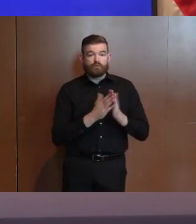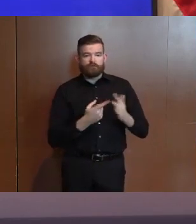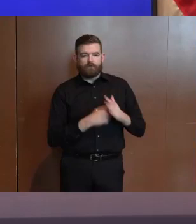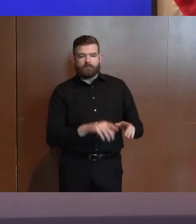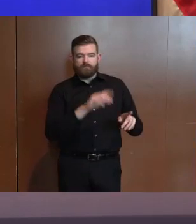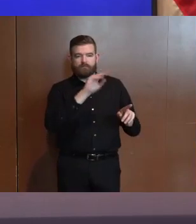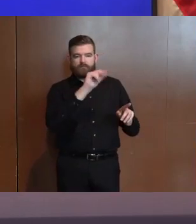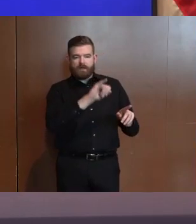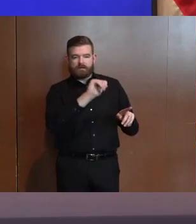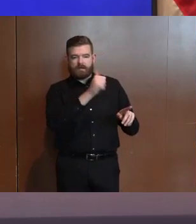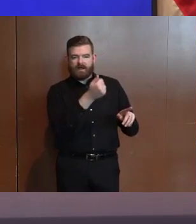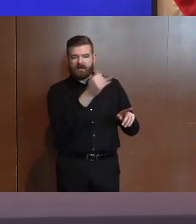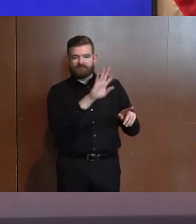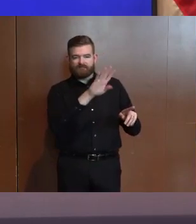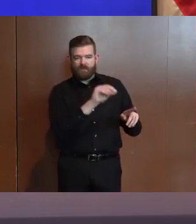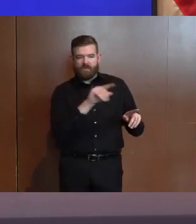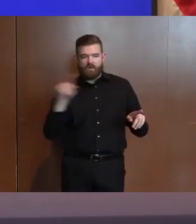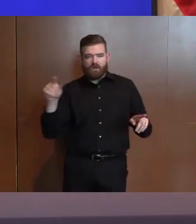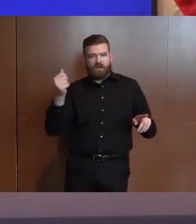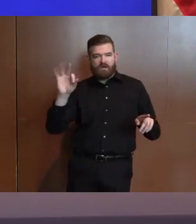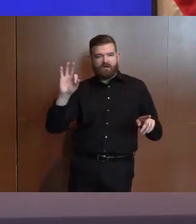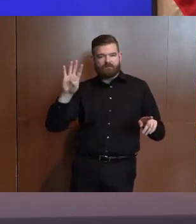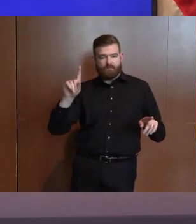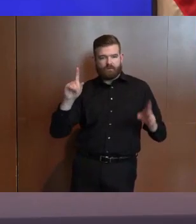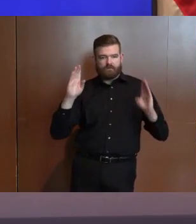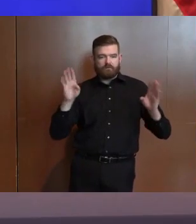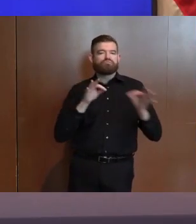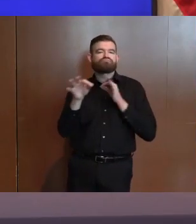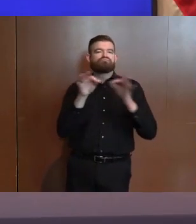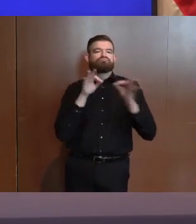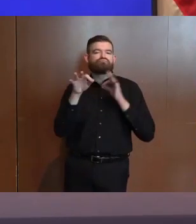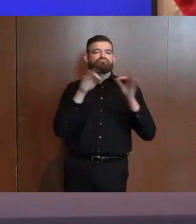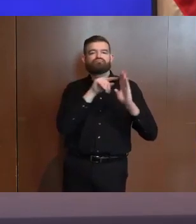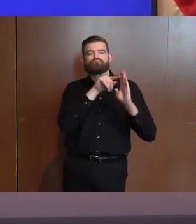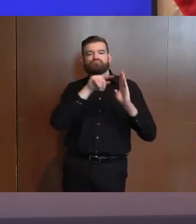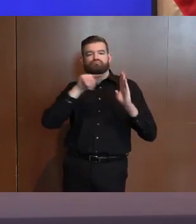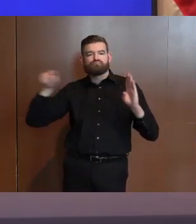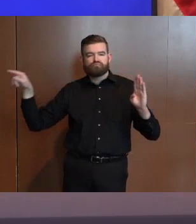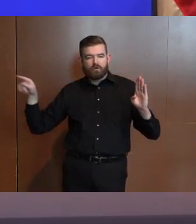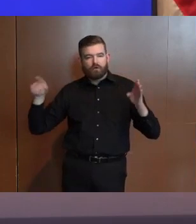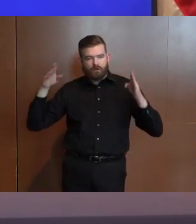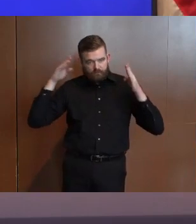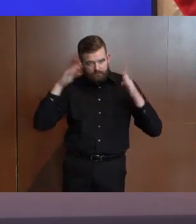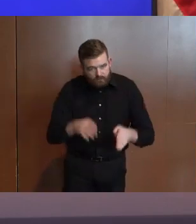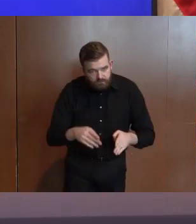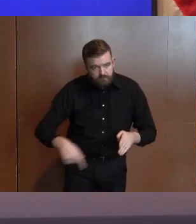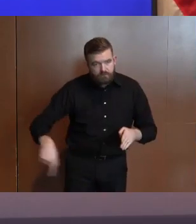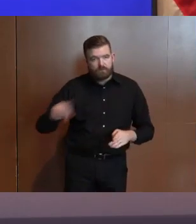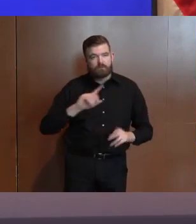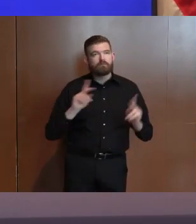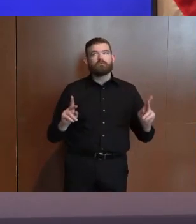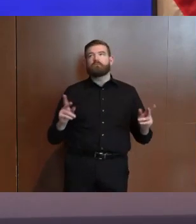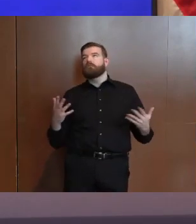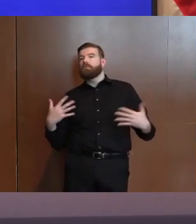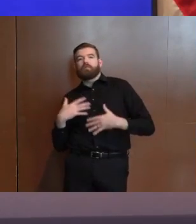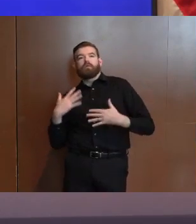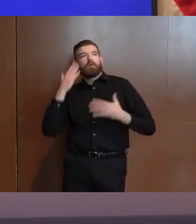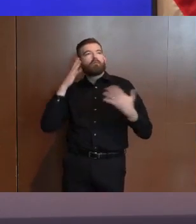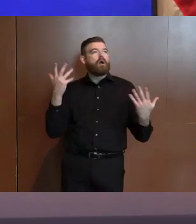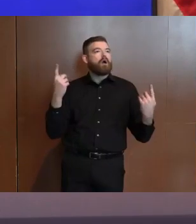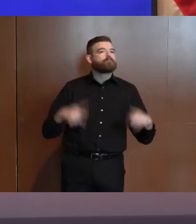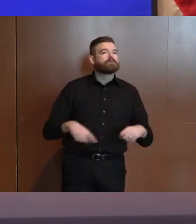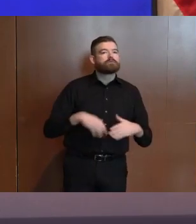10th, 1941. Basically hanging in there, knowing what was potentially to come, and at every level